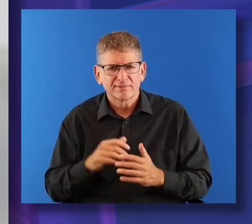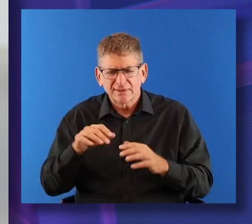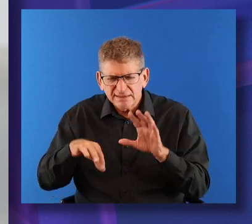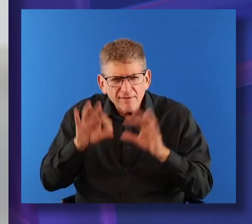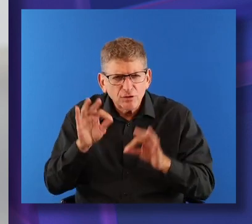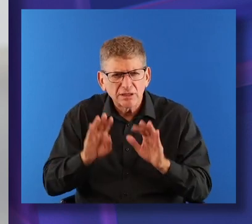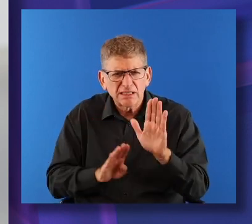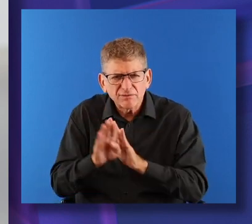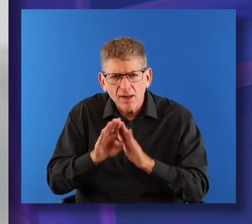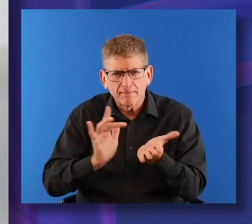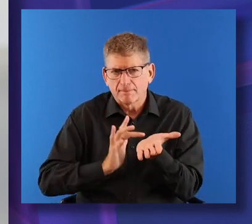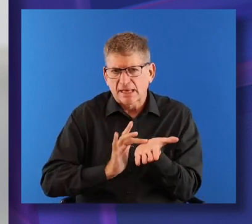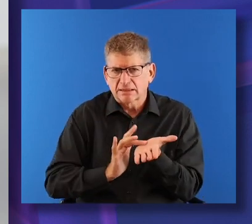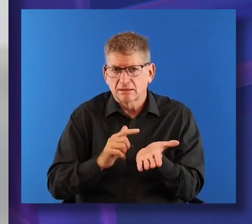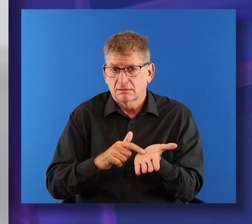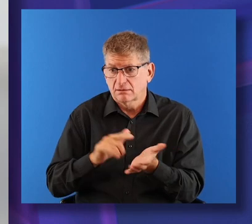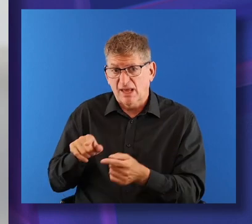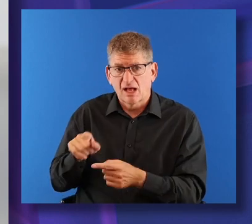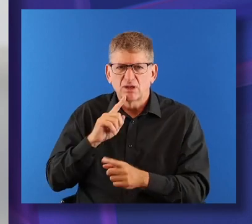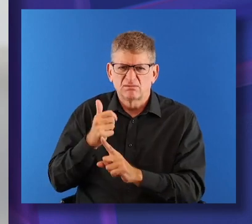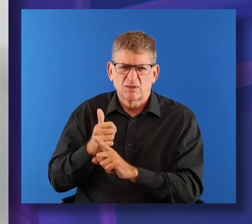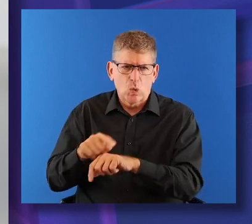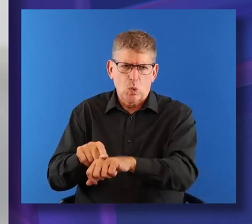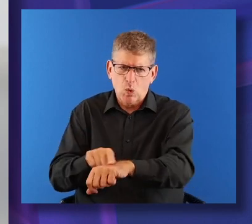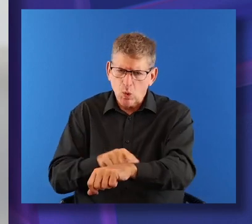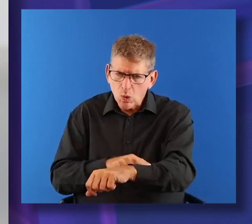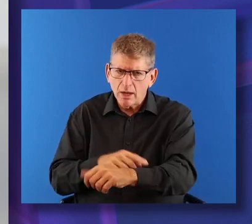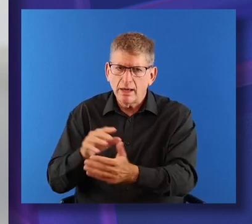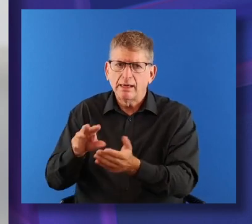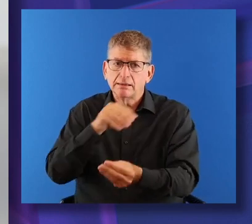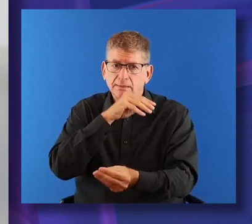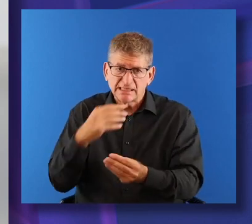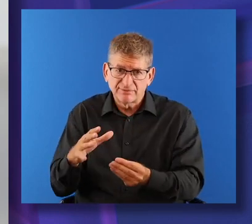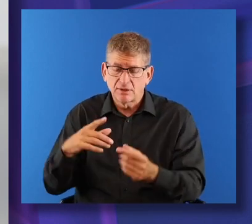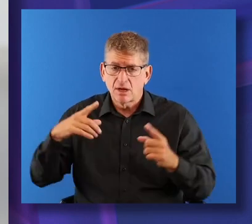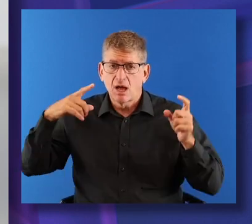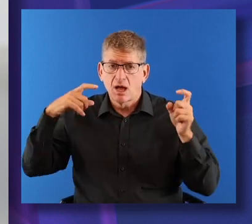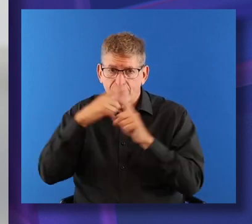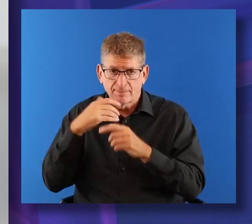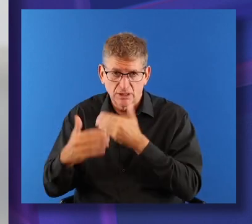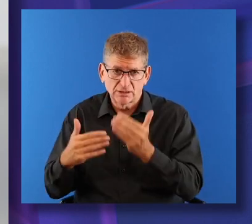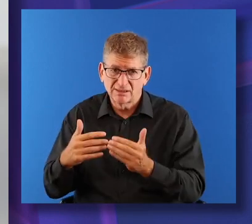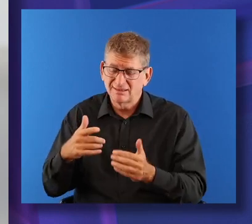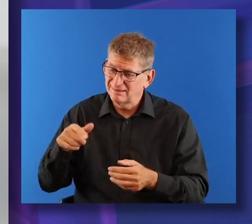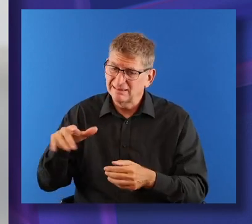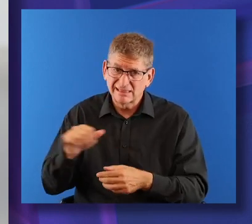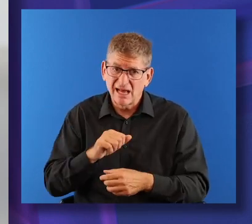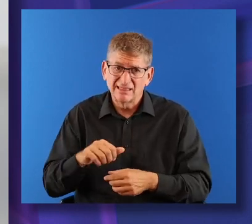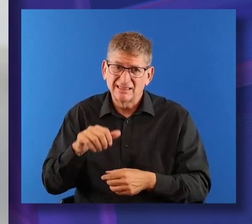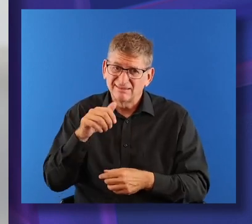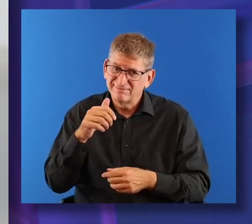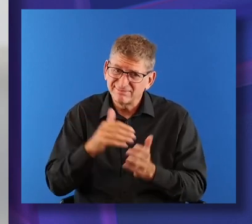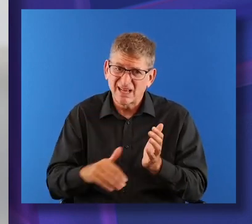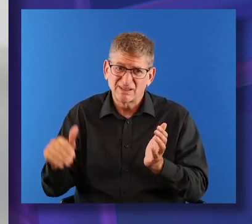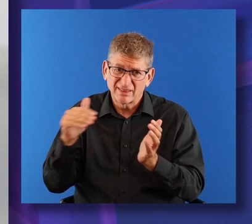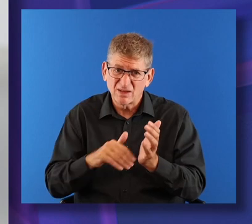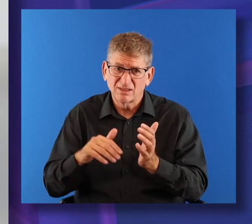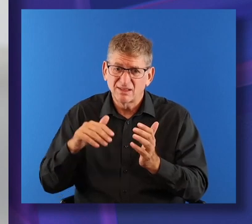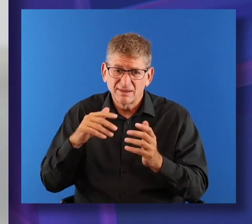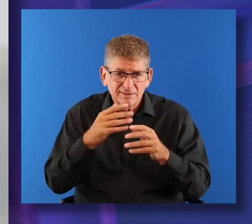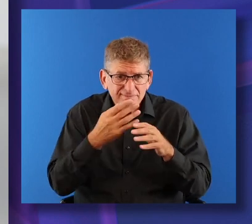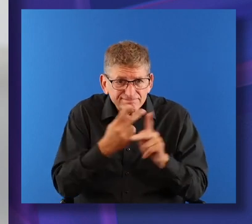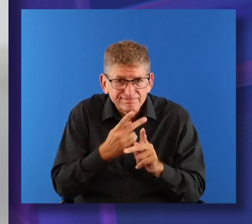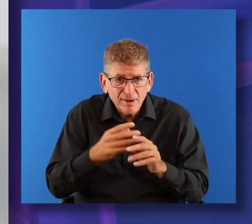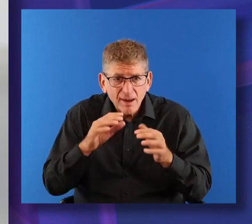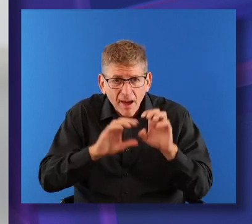discovery. Discovering and developing a medicine is a long, expensive, and complex process. It takes tens of